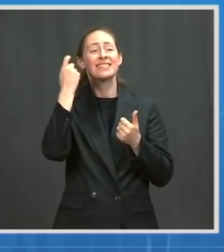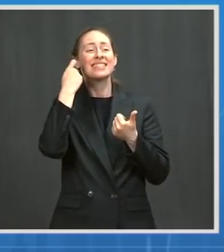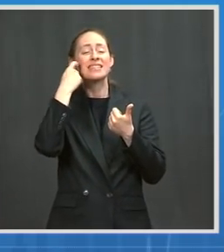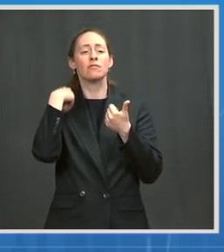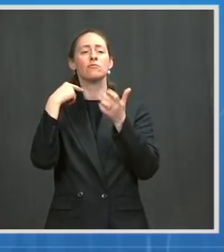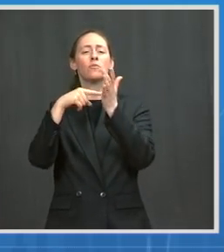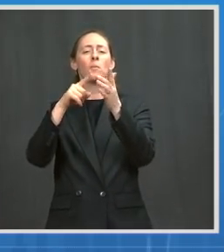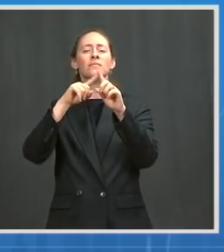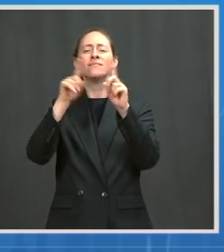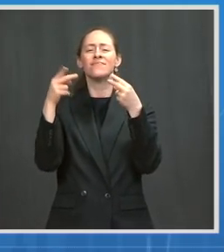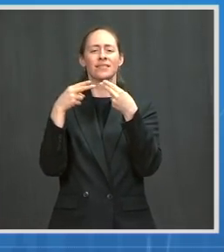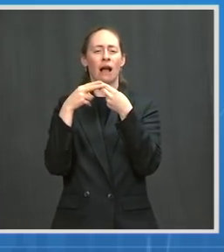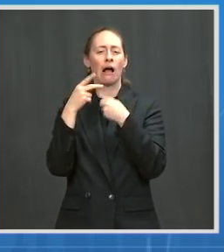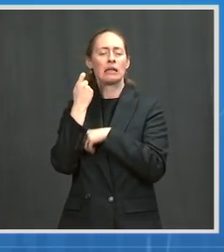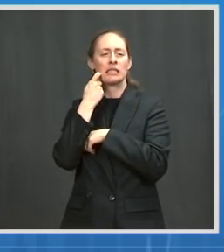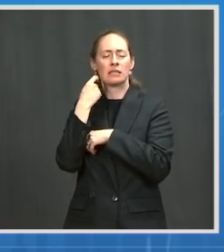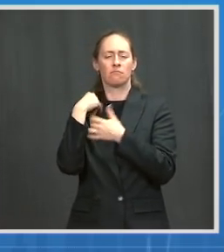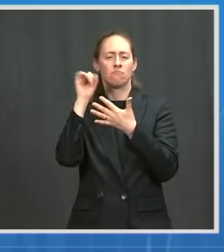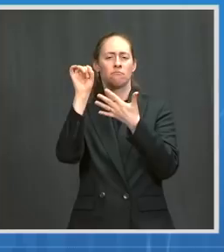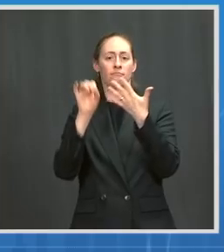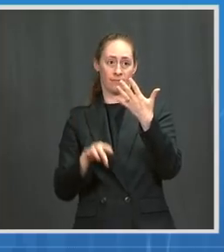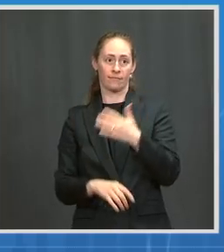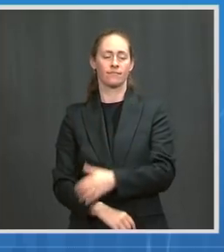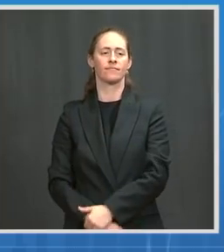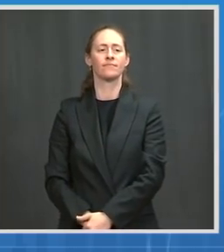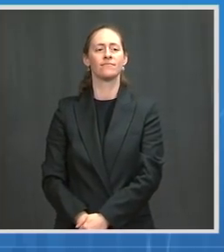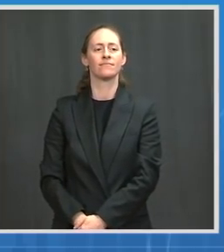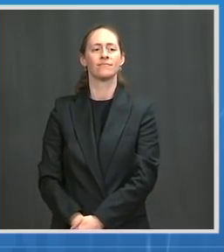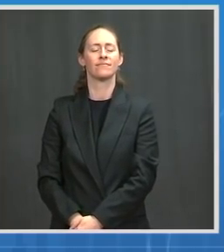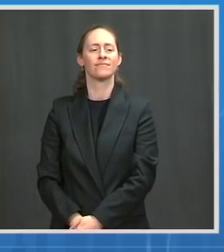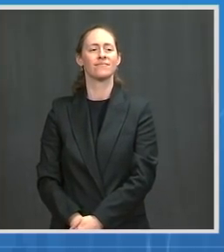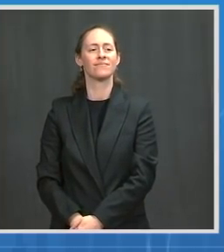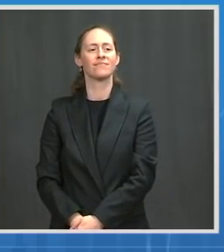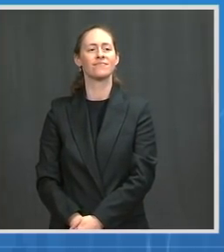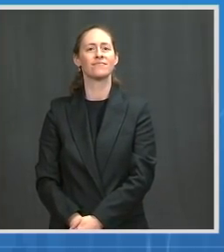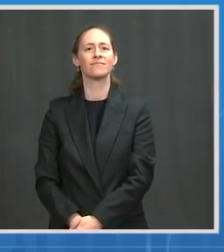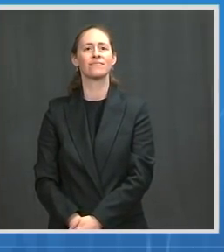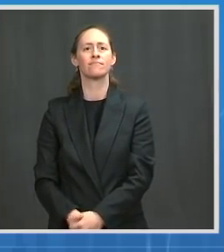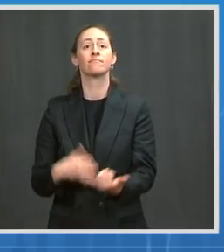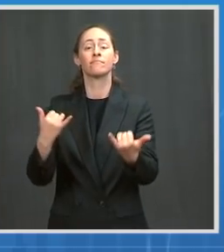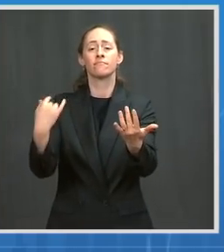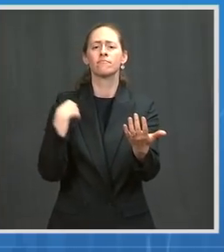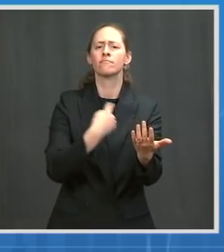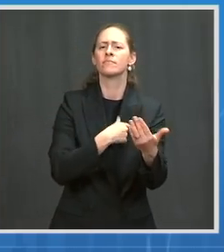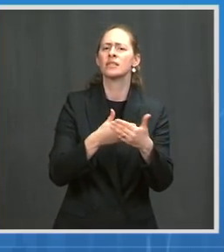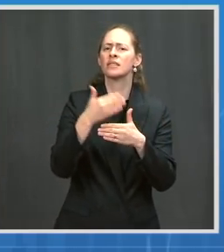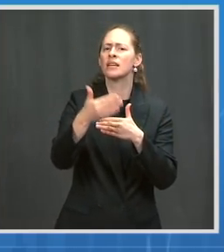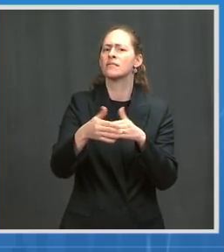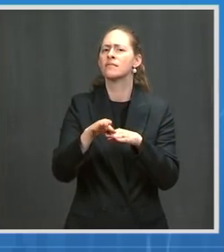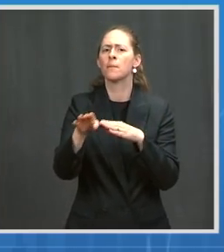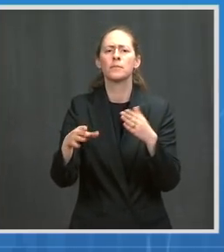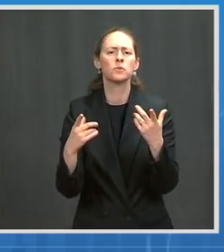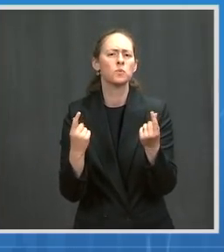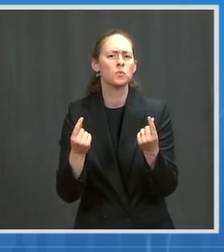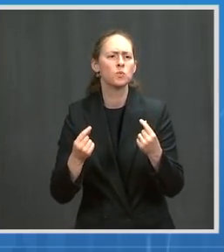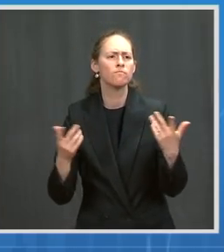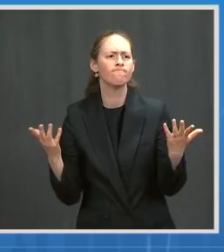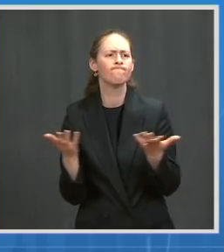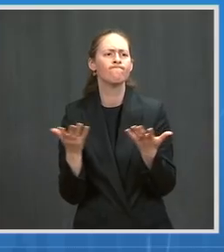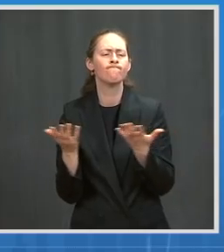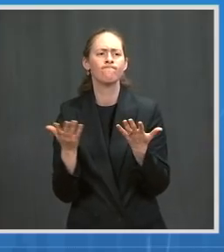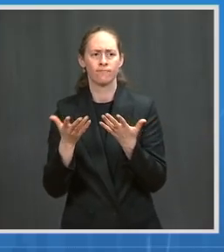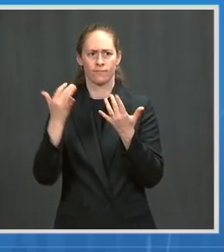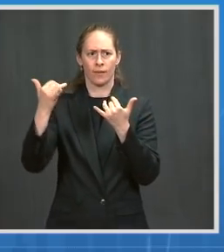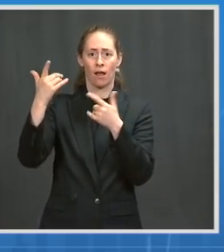slide. And on the last slide, what are the next steps? We're going to continue engaging with manufacturers in